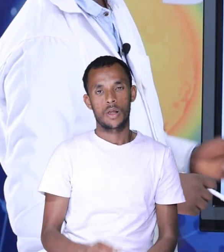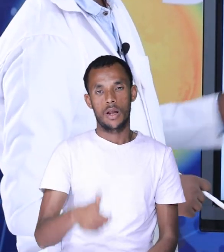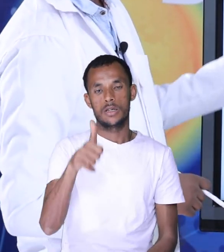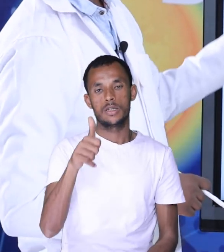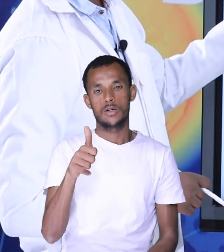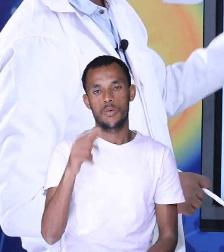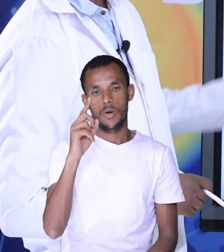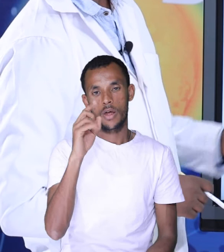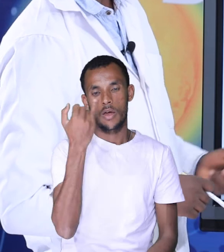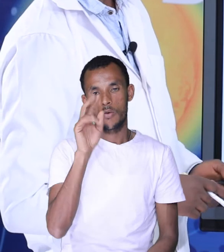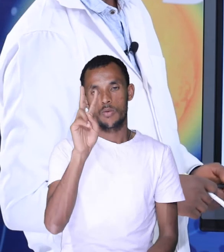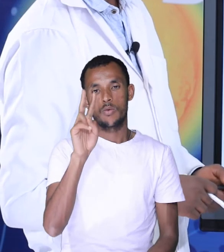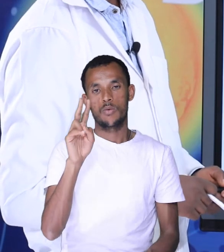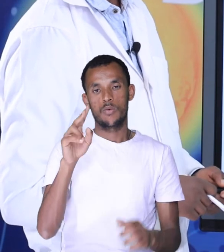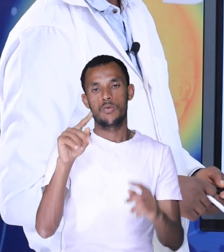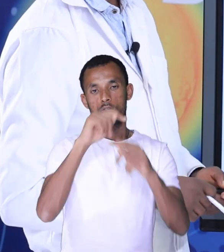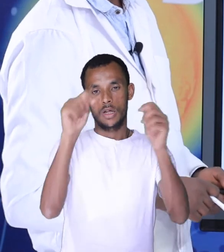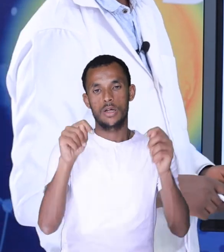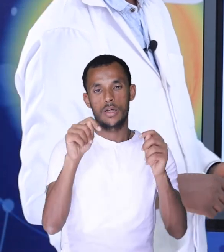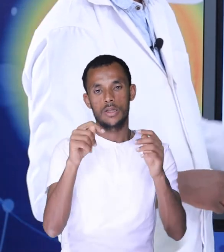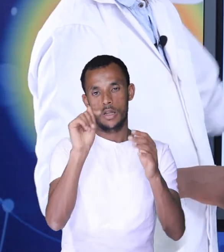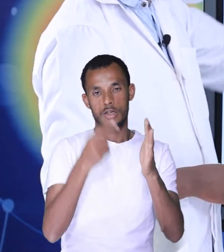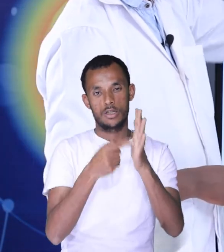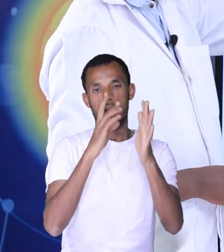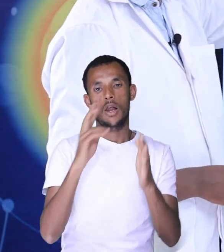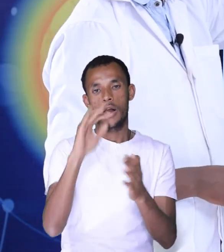Another one, if two tangents are drawn from